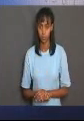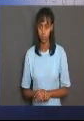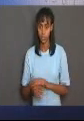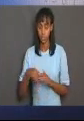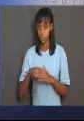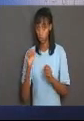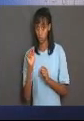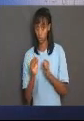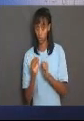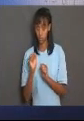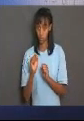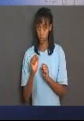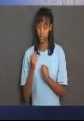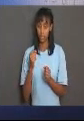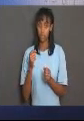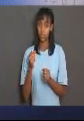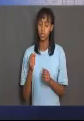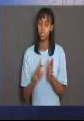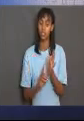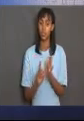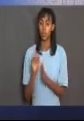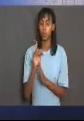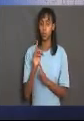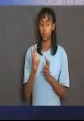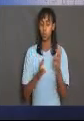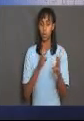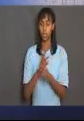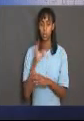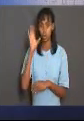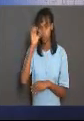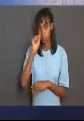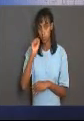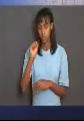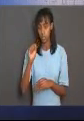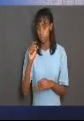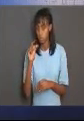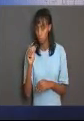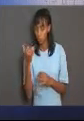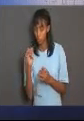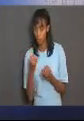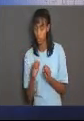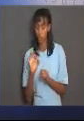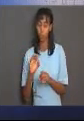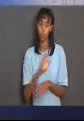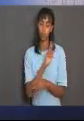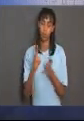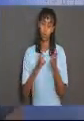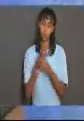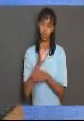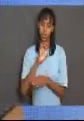In comparison, the developing world consumes a small fraction of world energy.